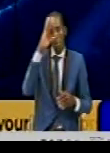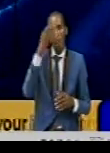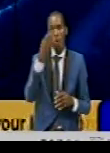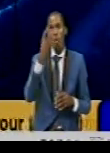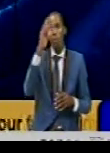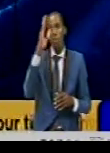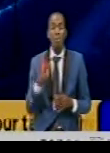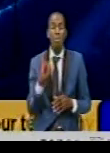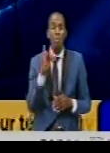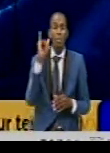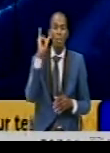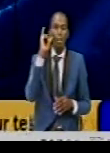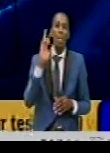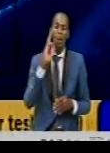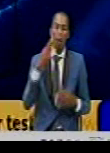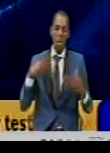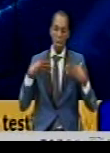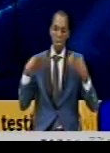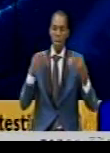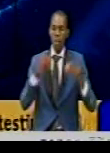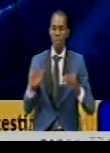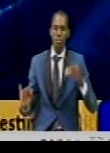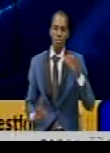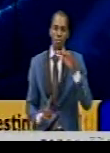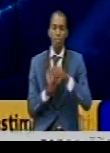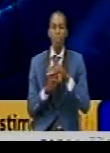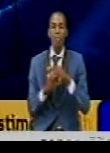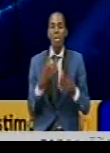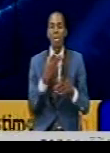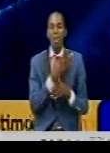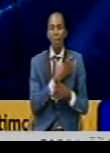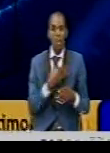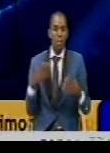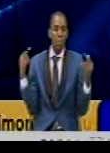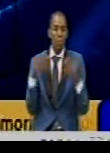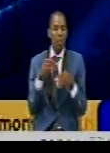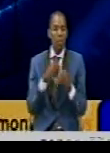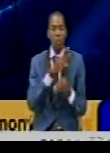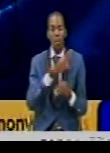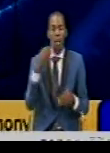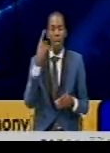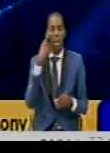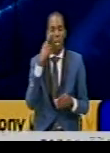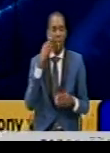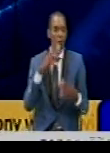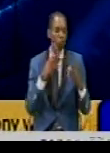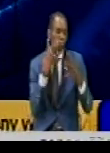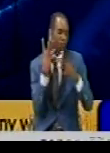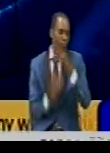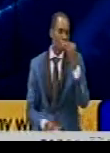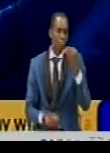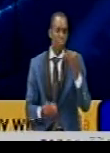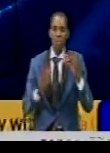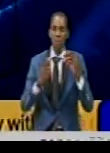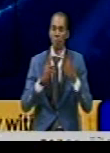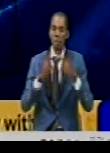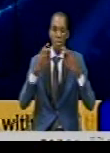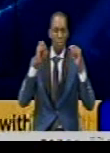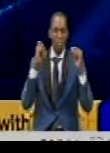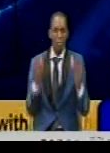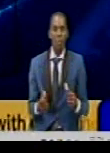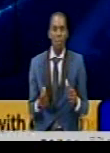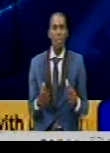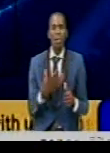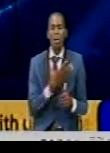seriously. But after the prayers of the man of God yesterday, her healing came. And the pain in the right